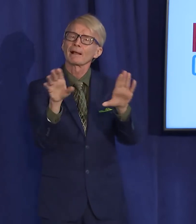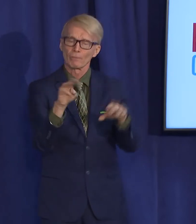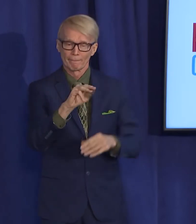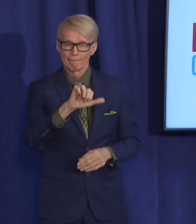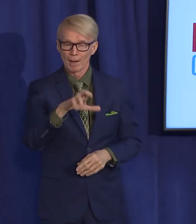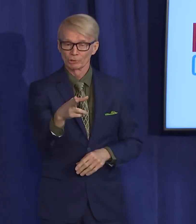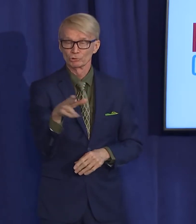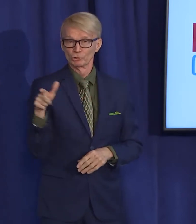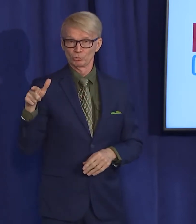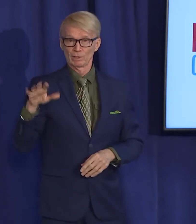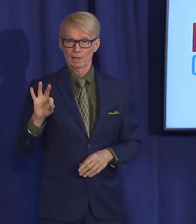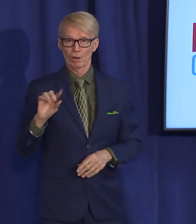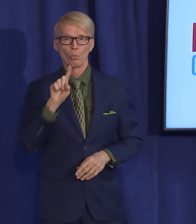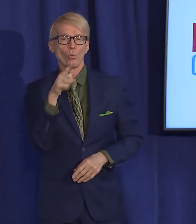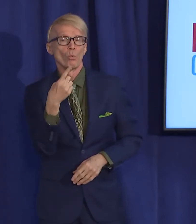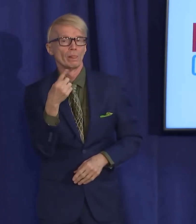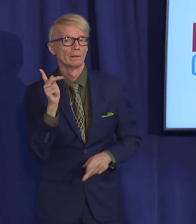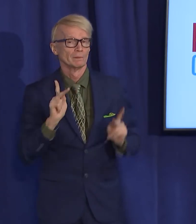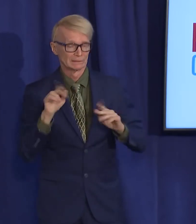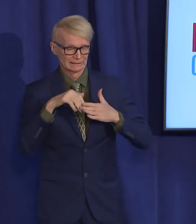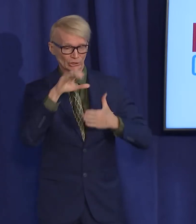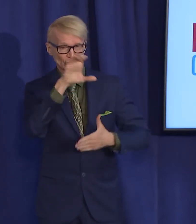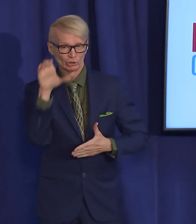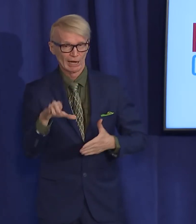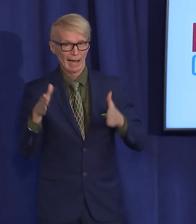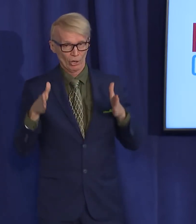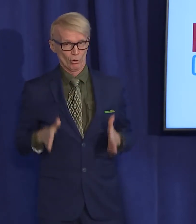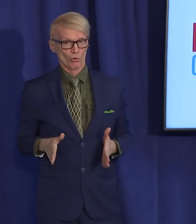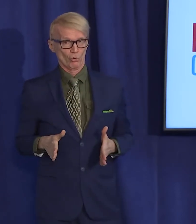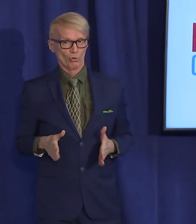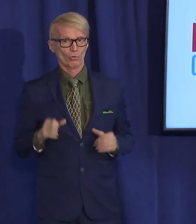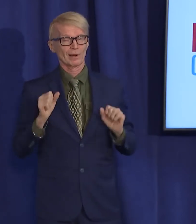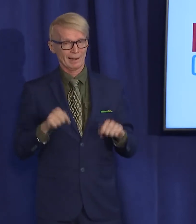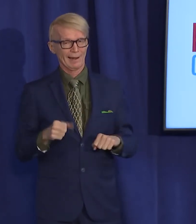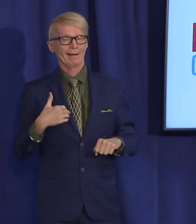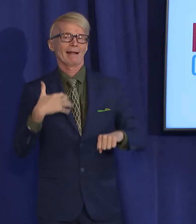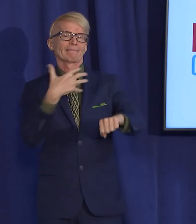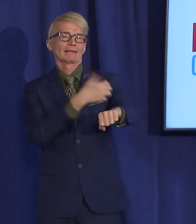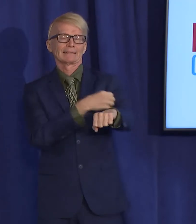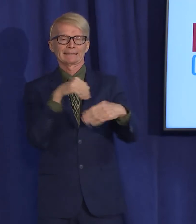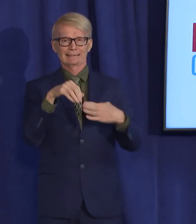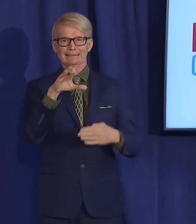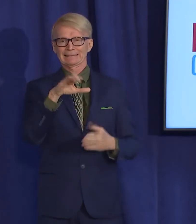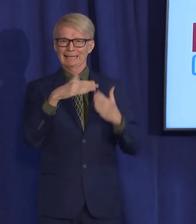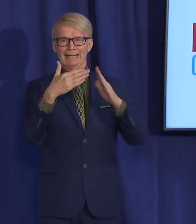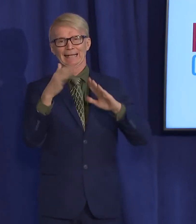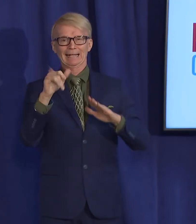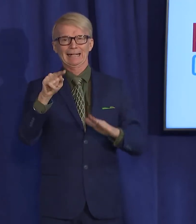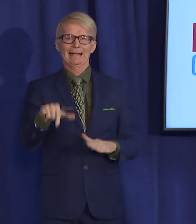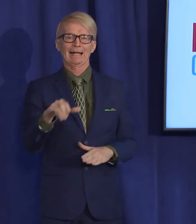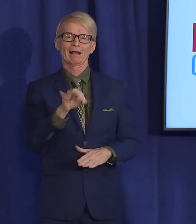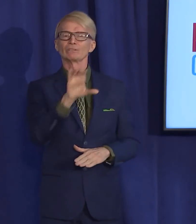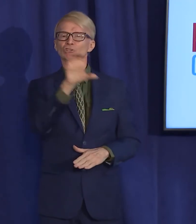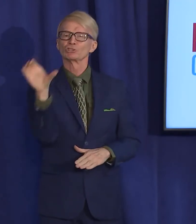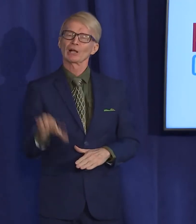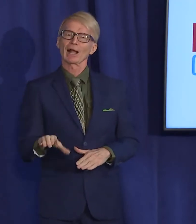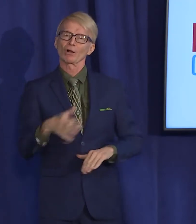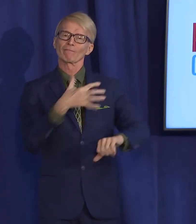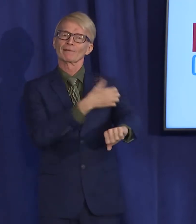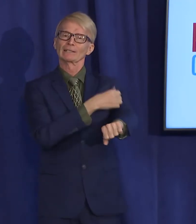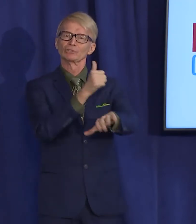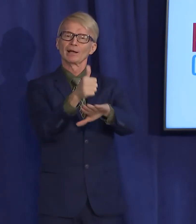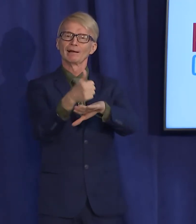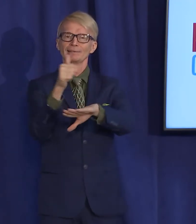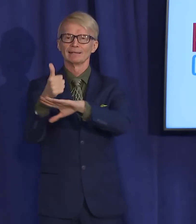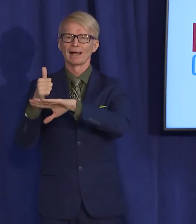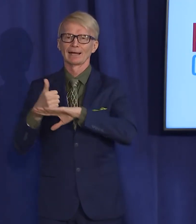only Chicago residents will be able to be vaccinated at City of Chicago vaccination sites. We've asked healthcare providers to